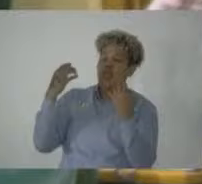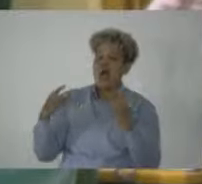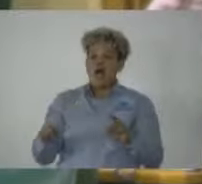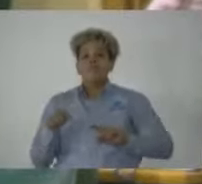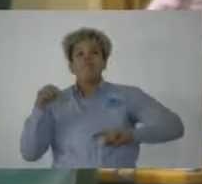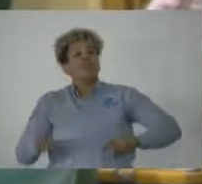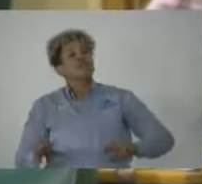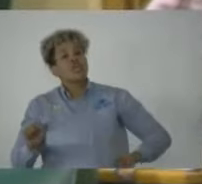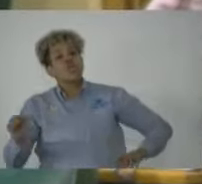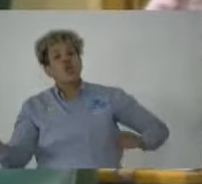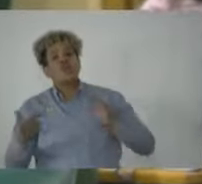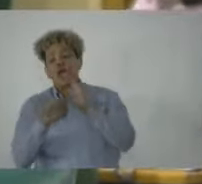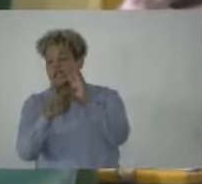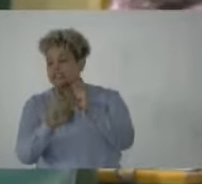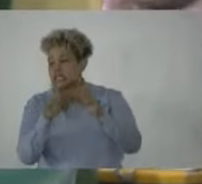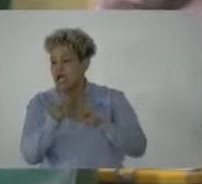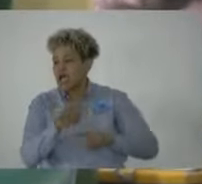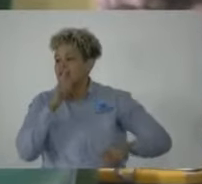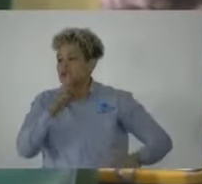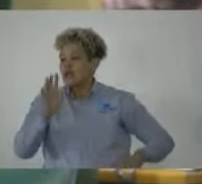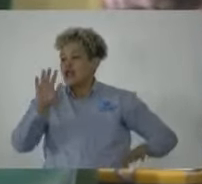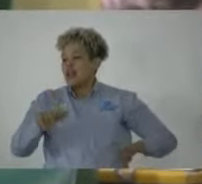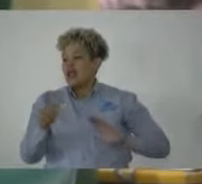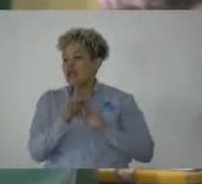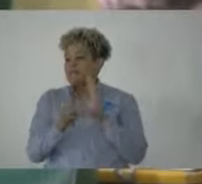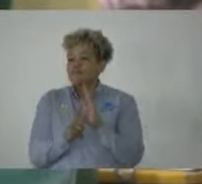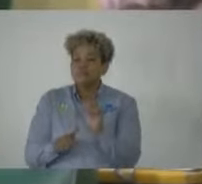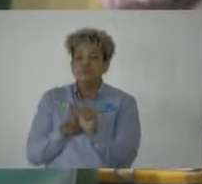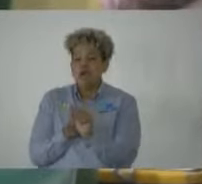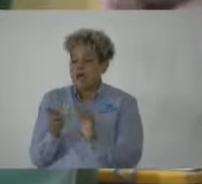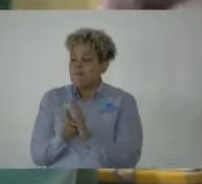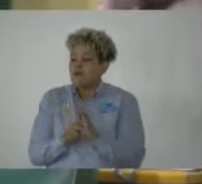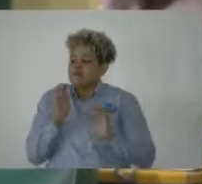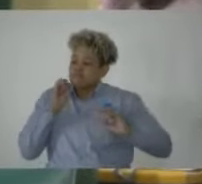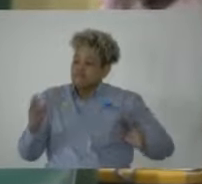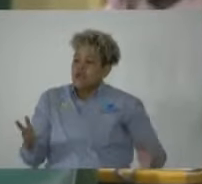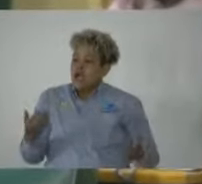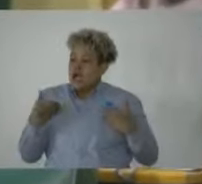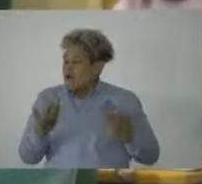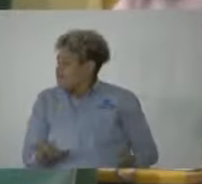This is another example of an unprincipled approach.